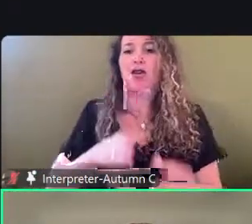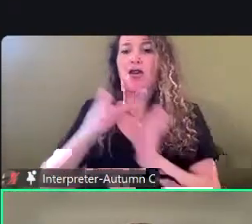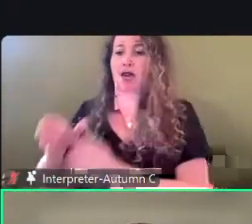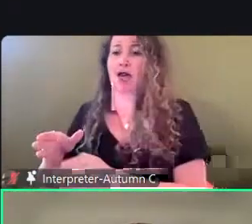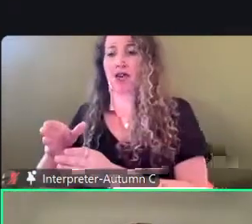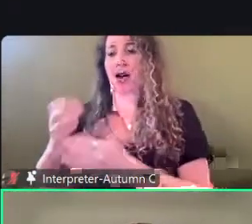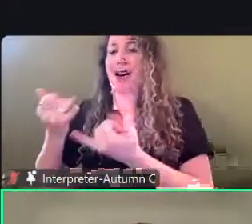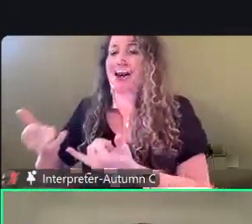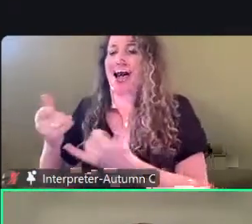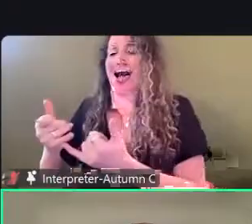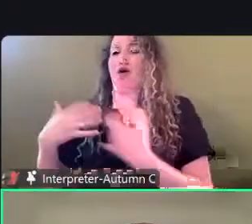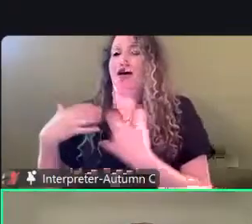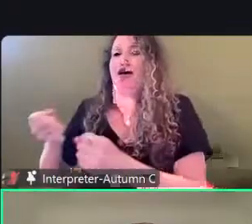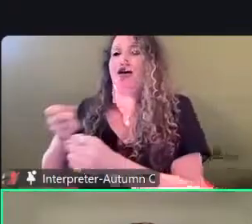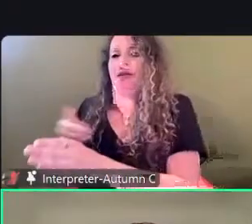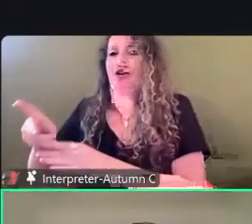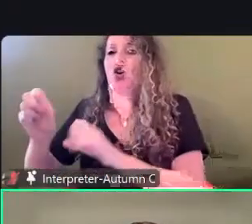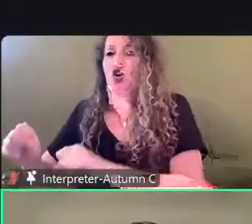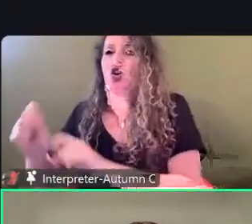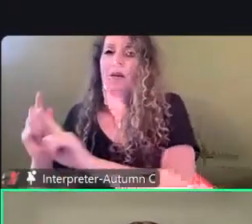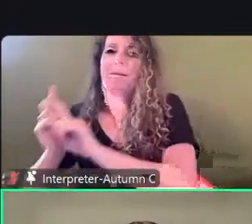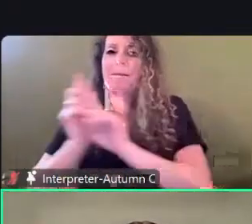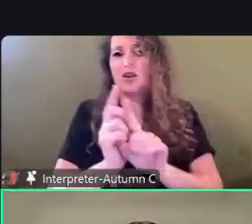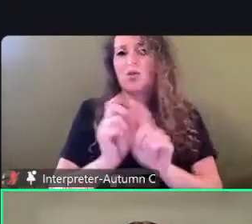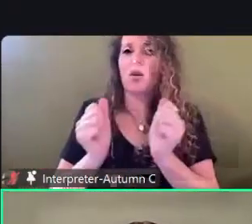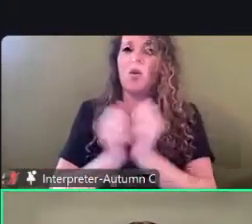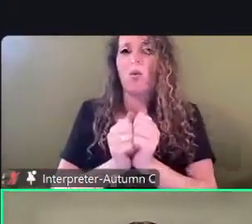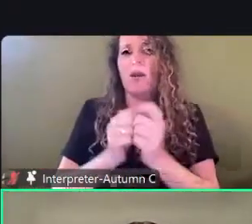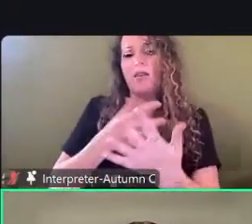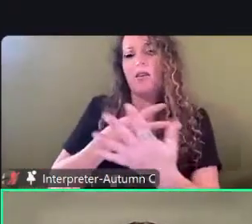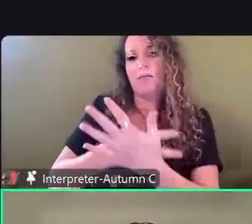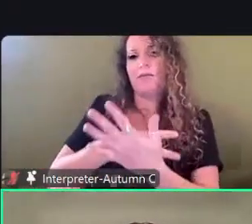with current health professionals as their mentors.